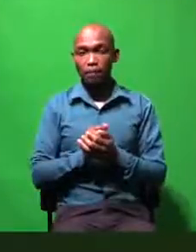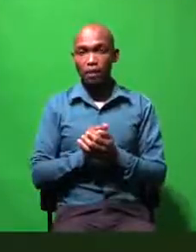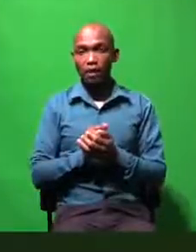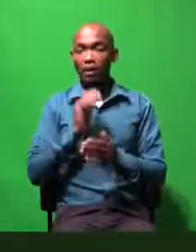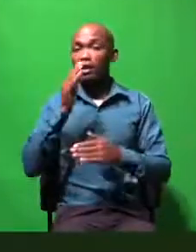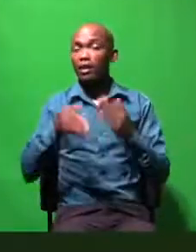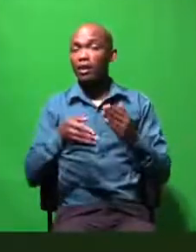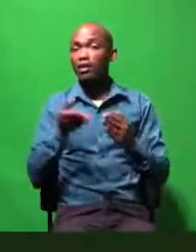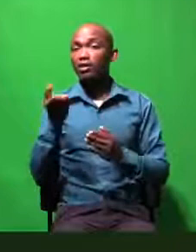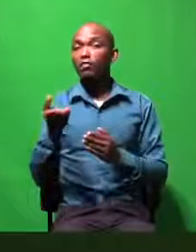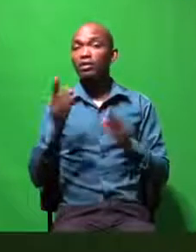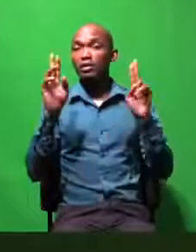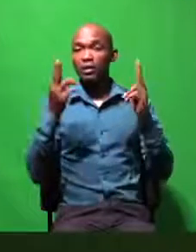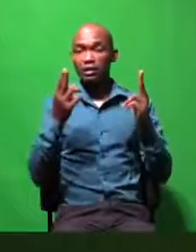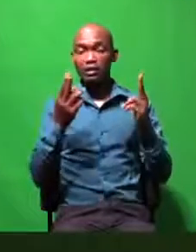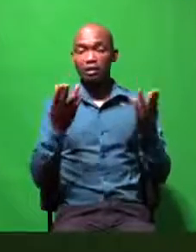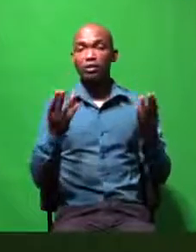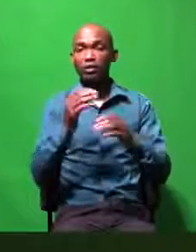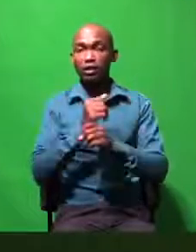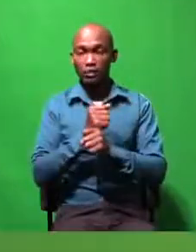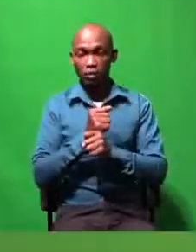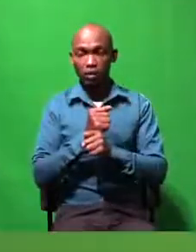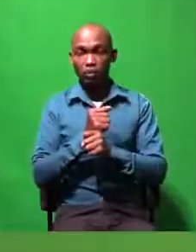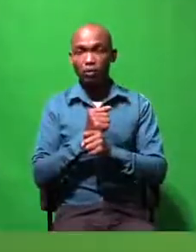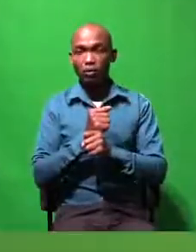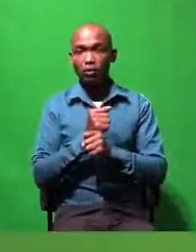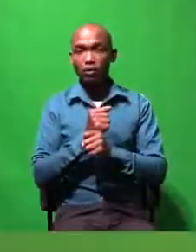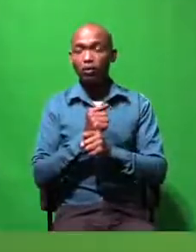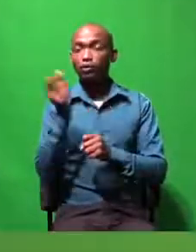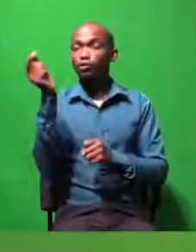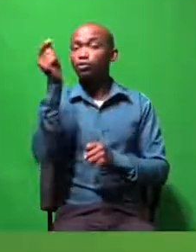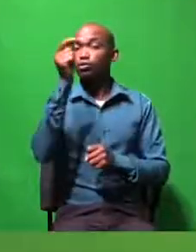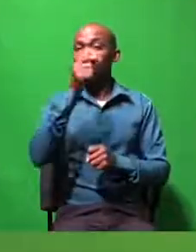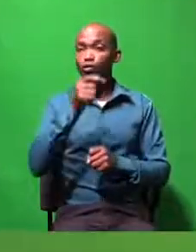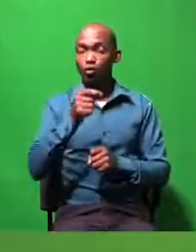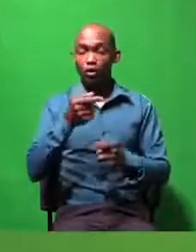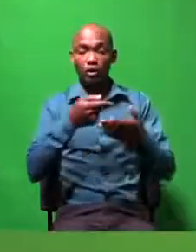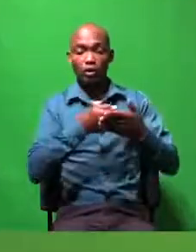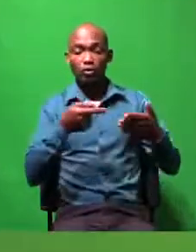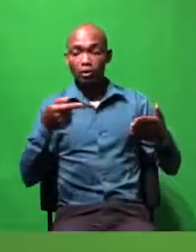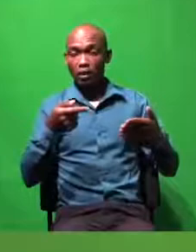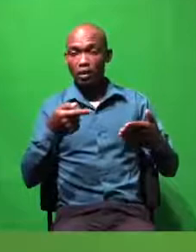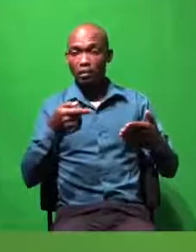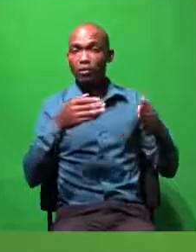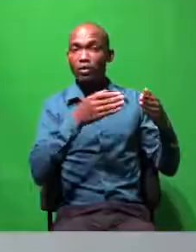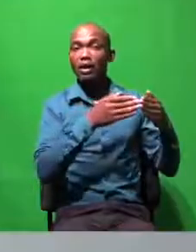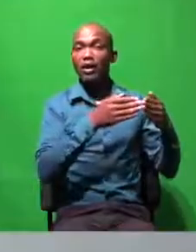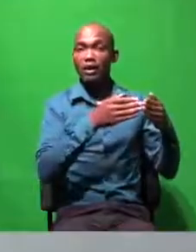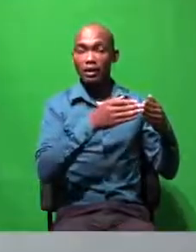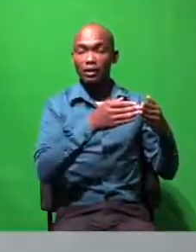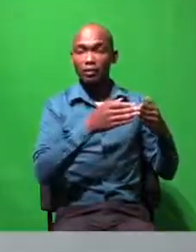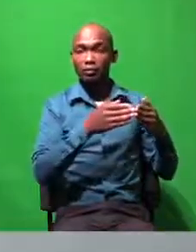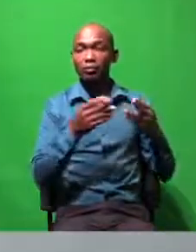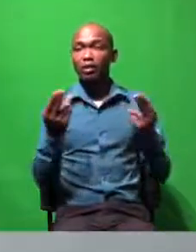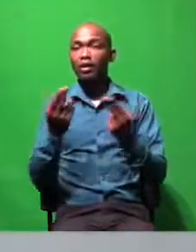of the lesson, you should be able to draw angles, to name the angles,